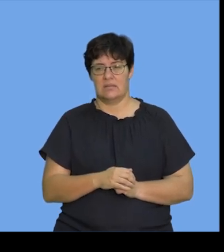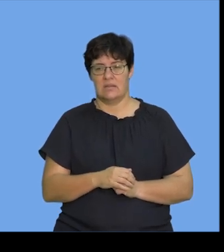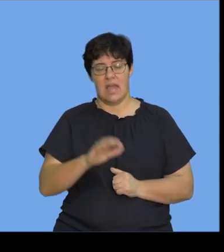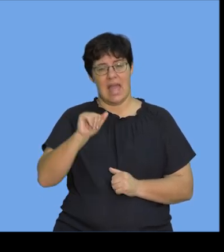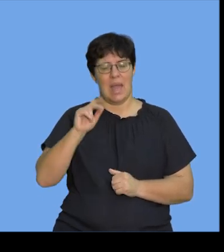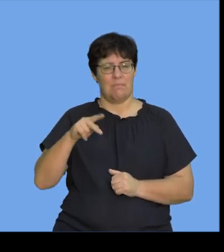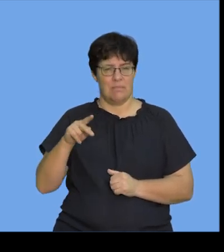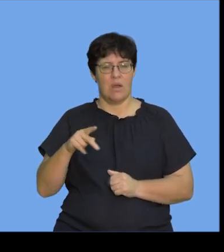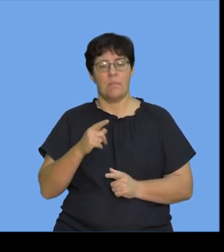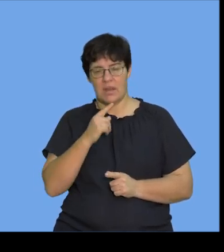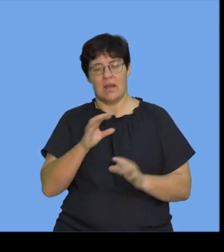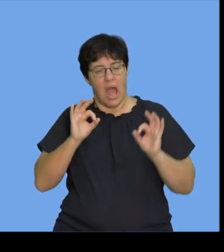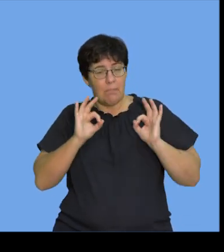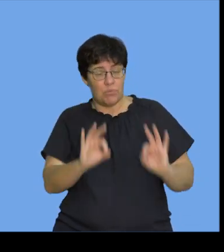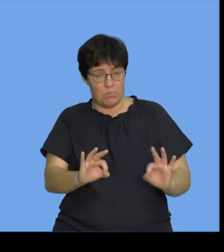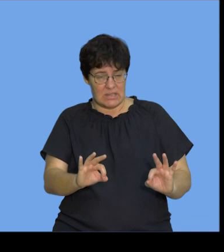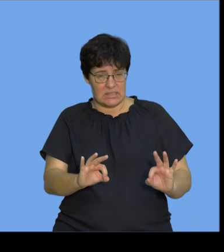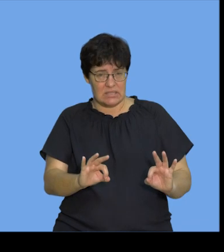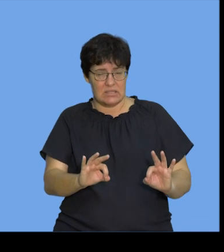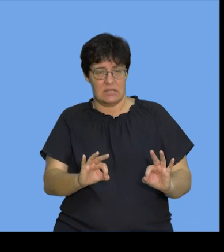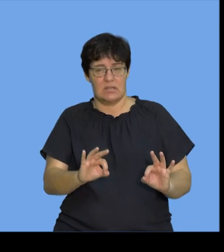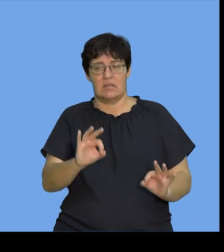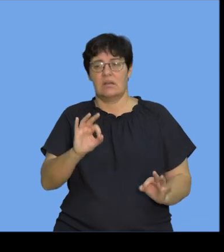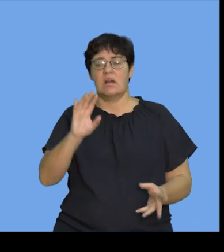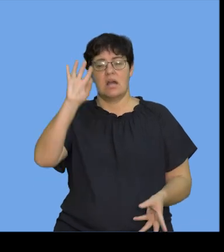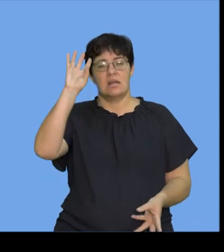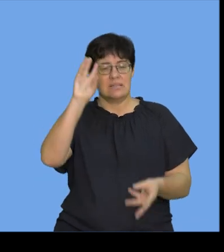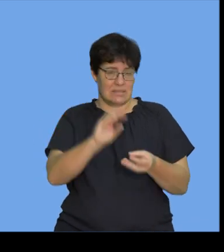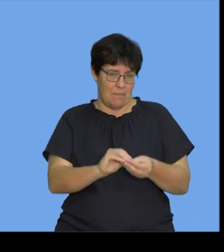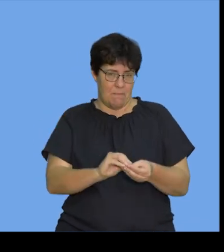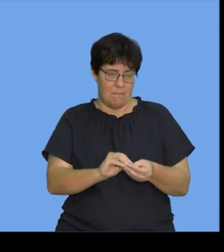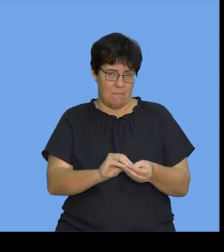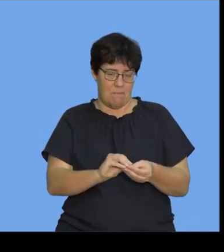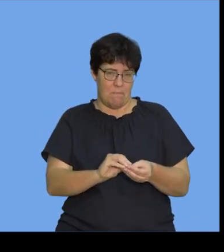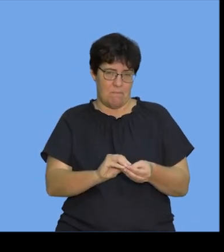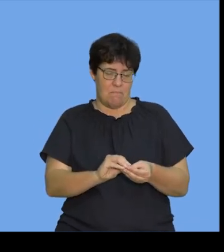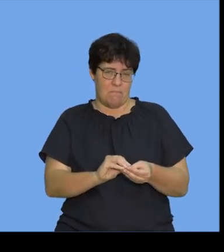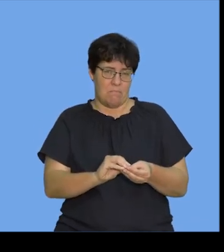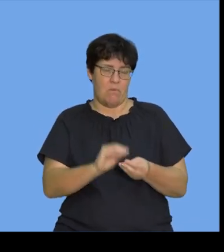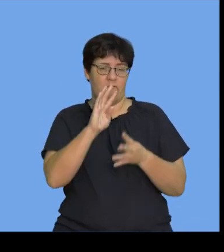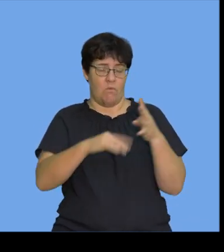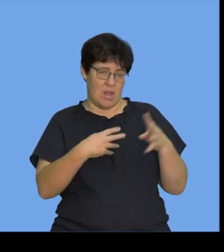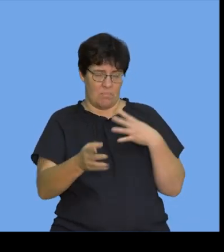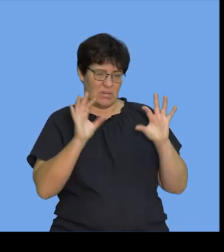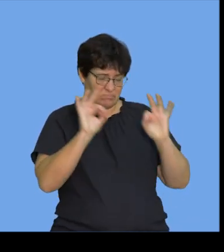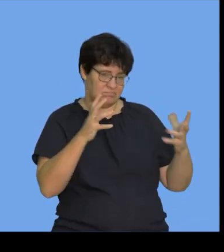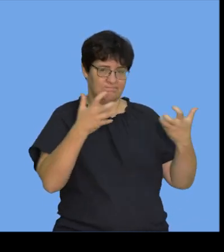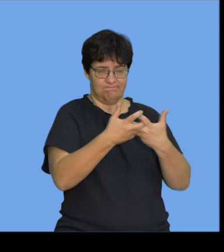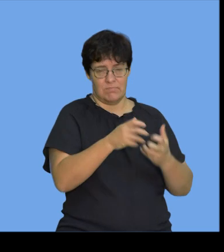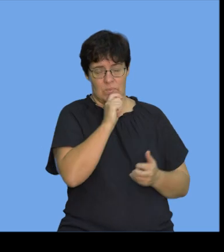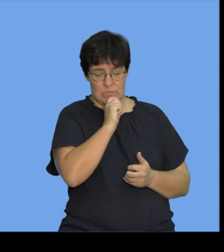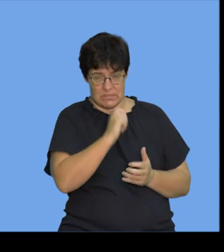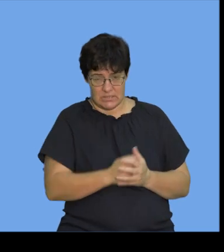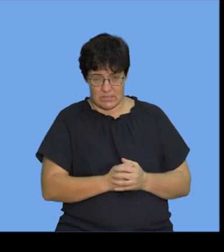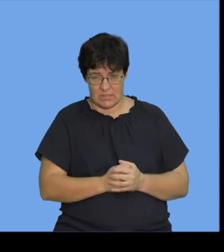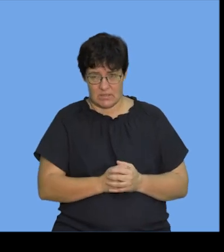means appropriate sum formula, right? Make sure that you use the appropriate sum formula, and then